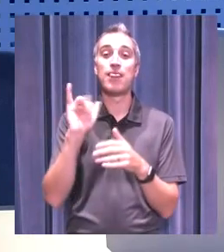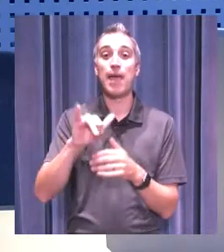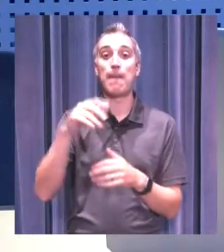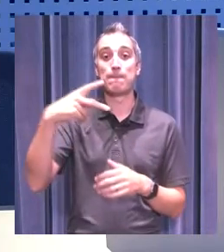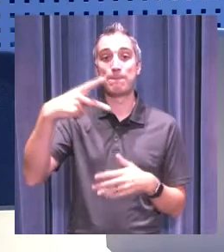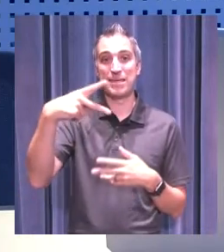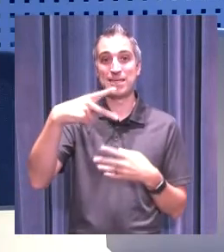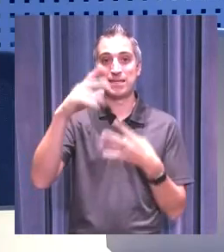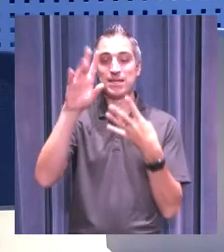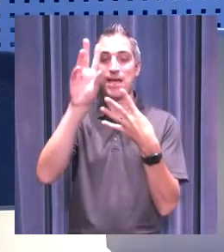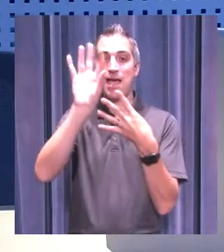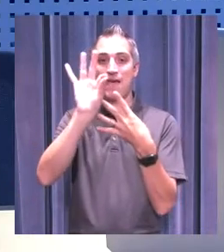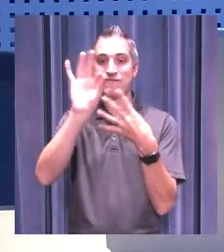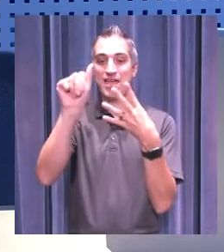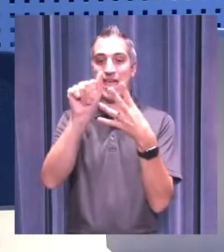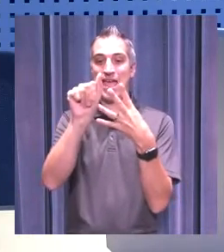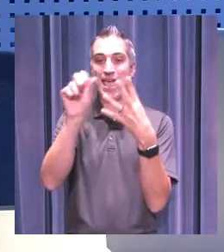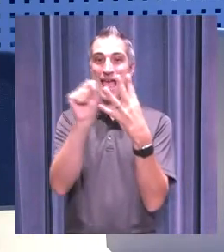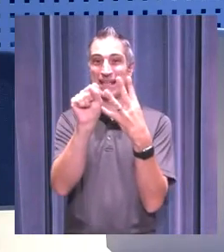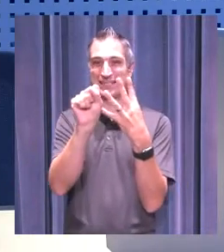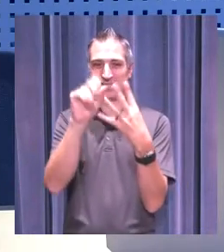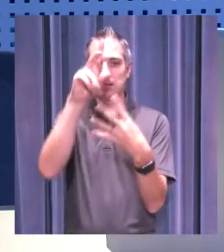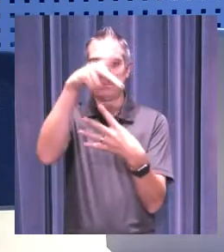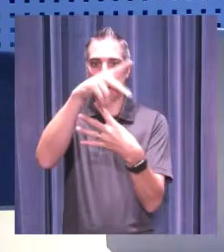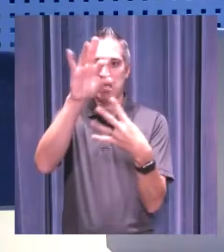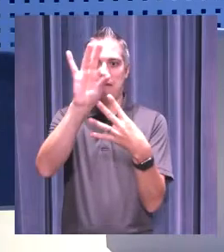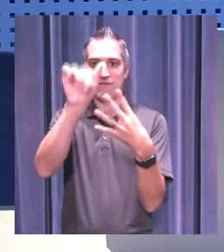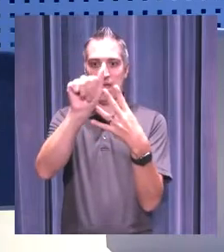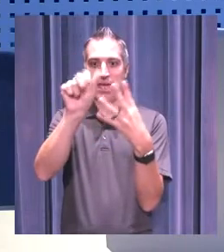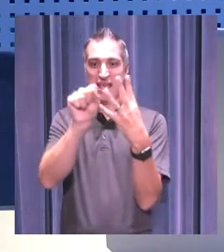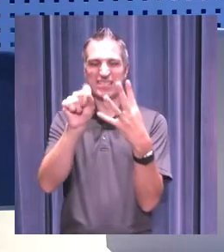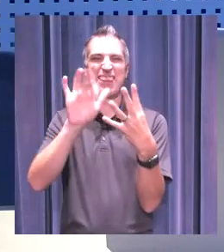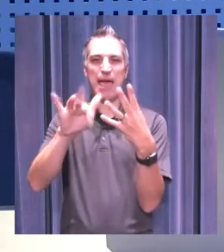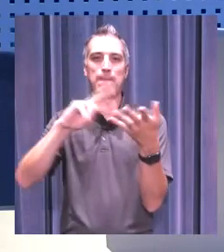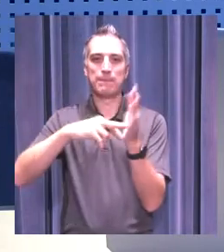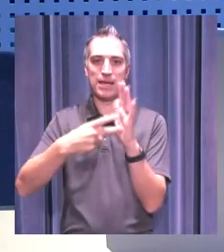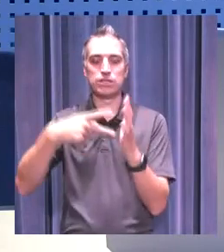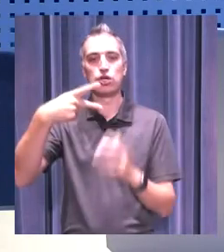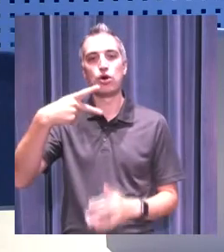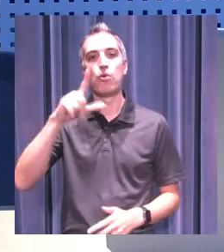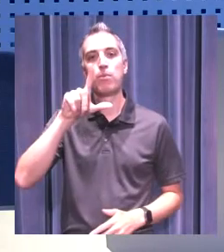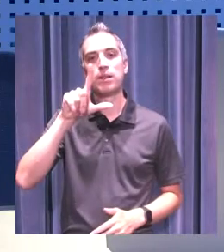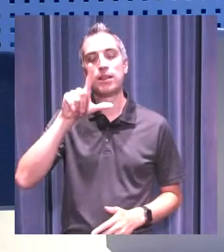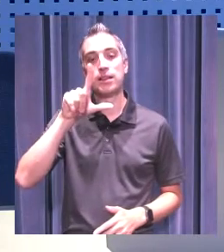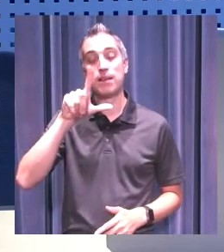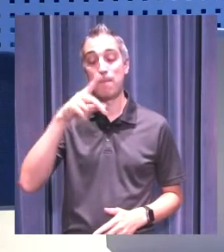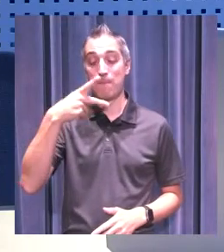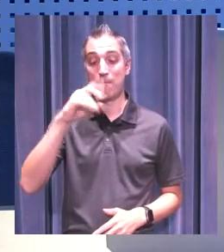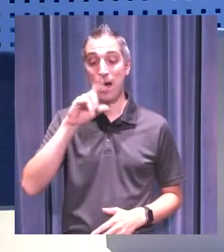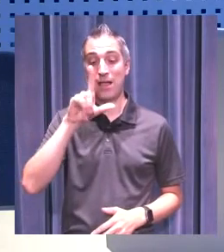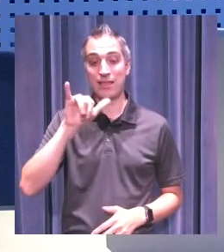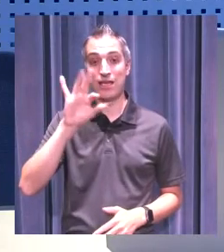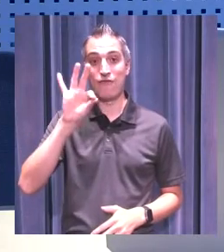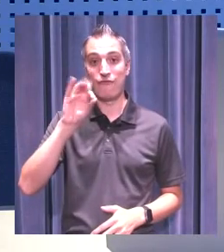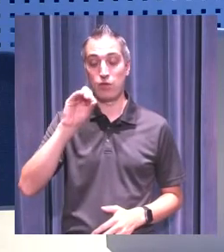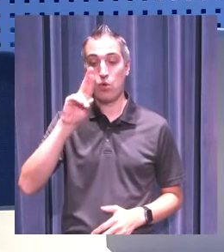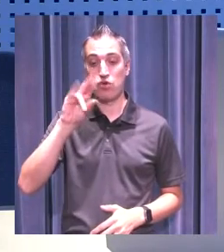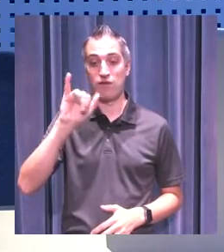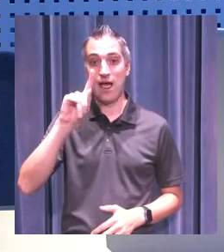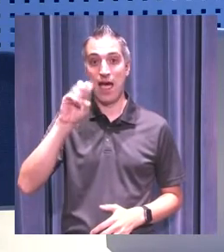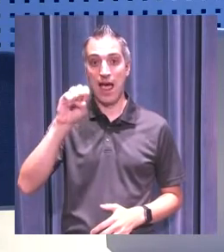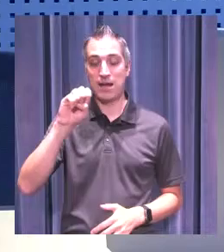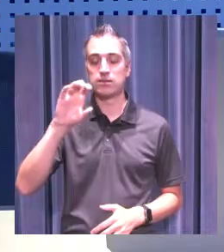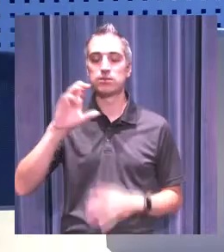acronym PFAS, is used to describe polyfluoroalkyl substances, which are a